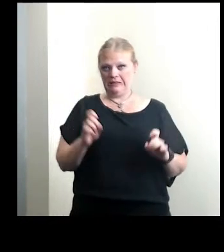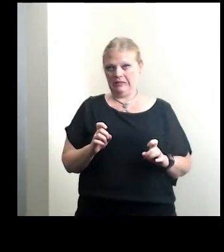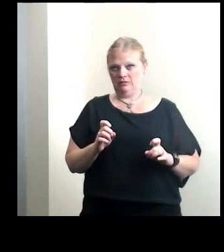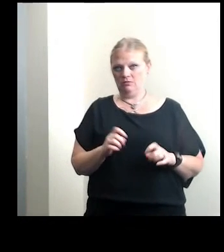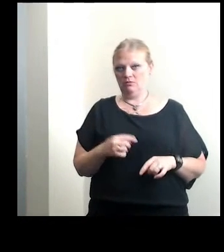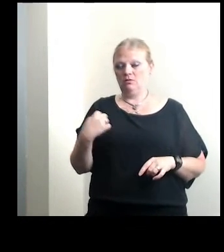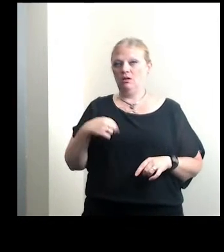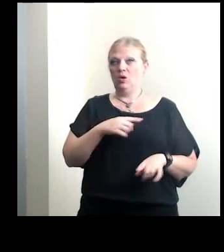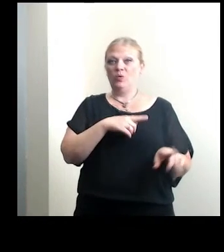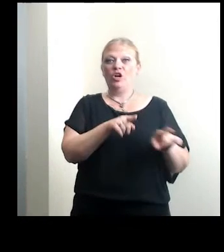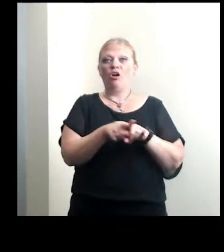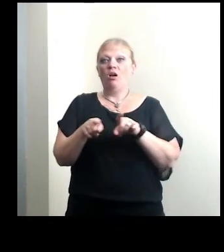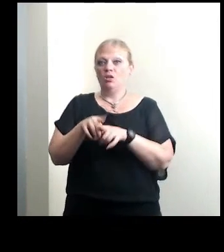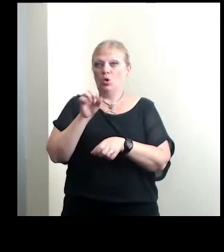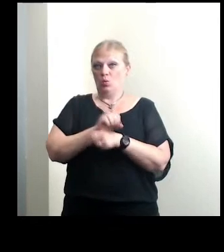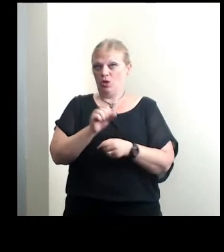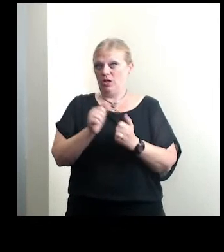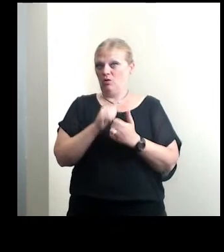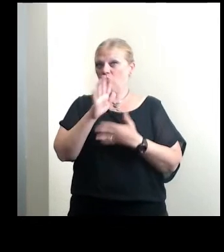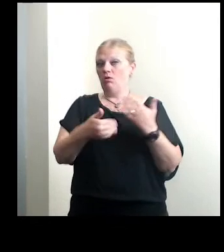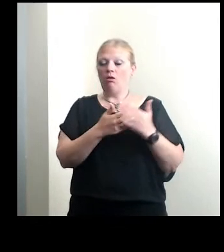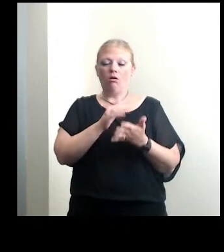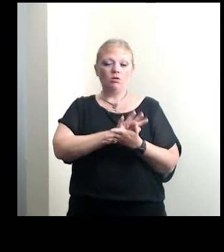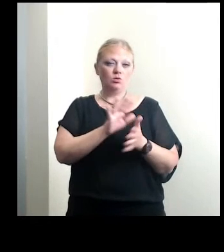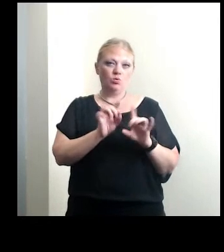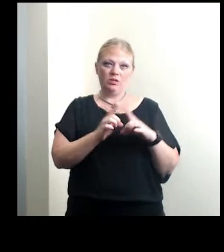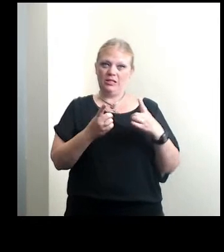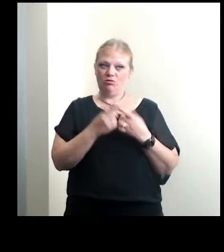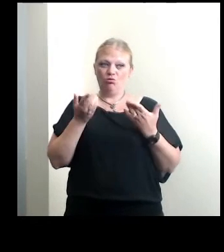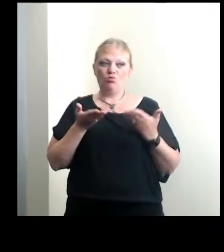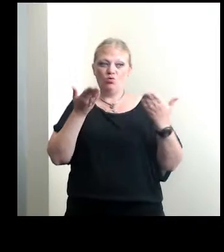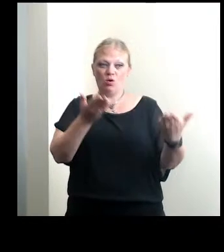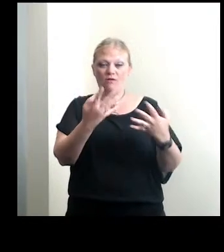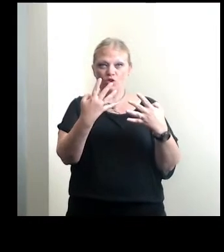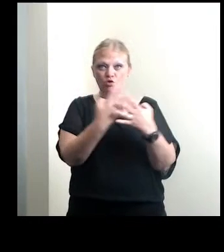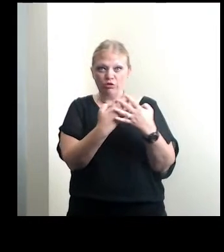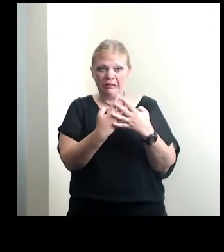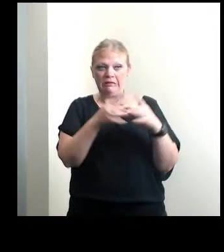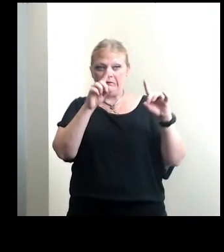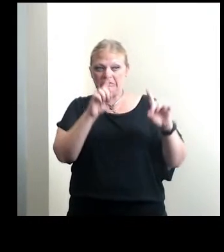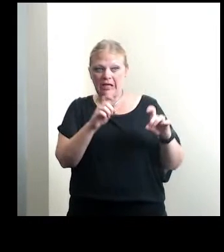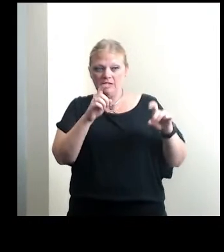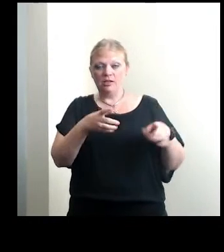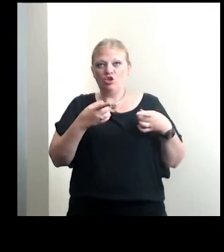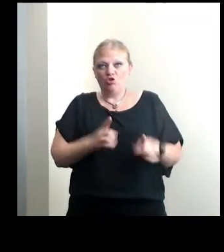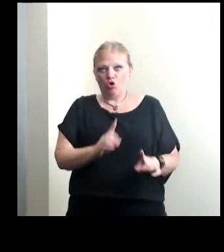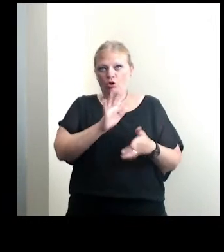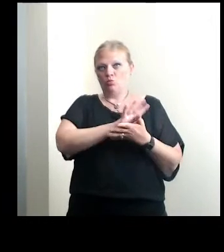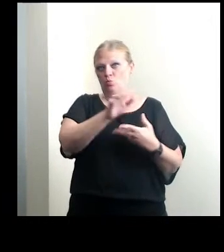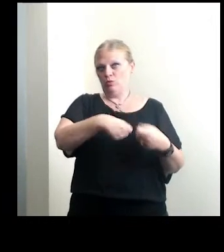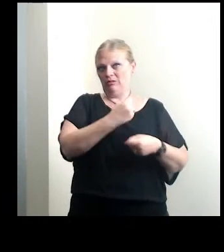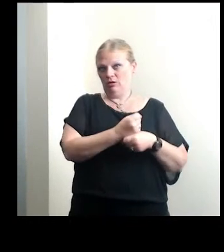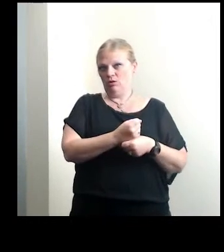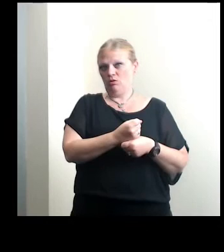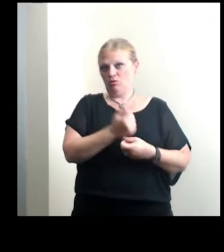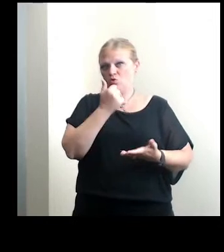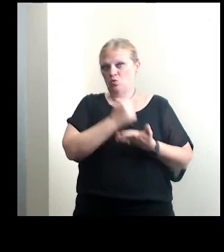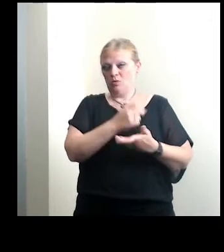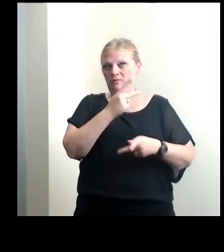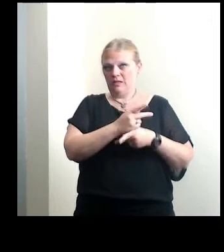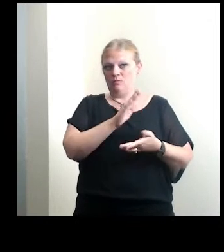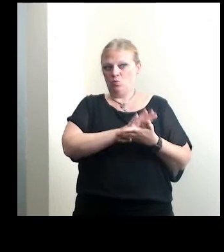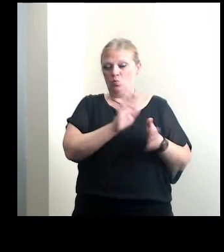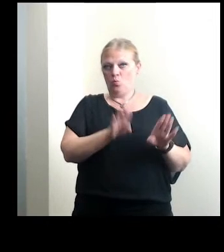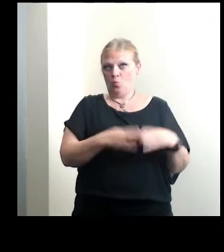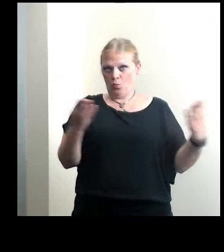are also working with all the school districts to offer them screening testing during the school year to help keep the schools